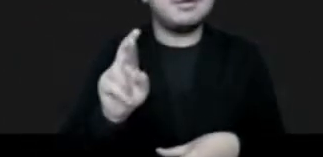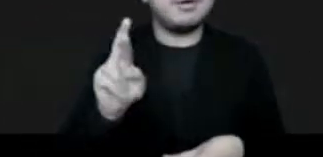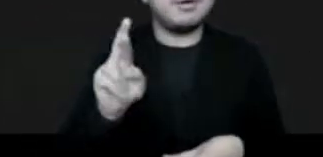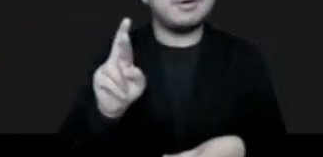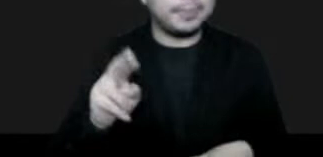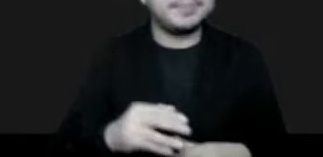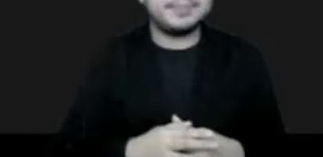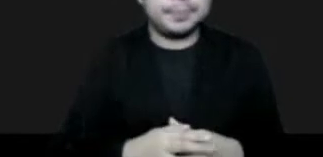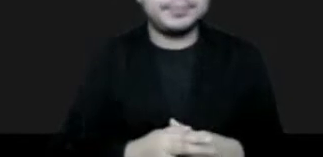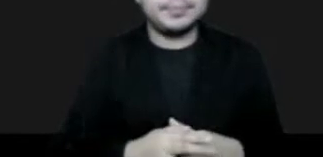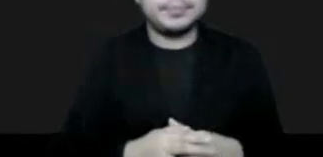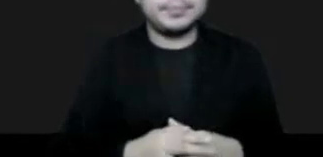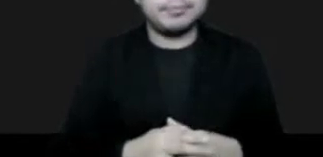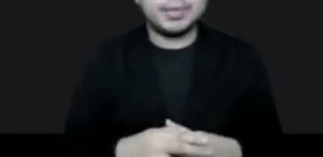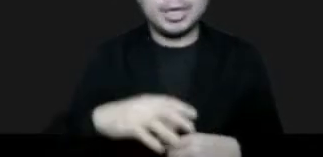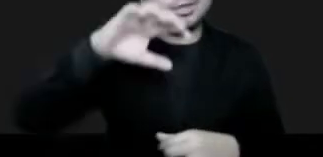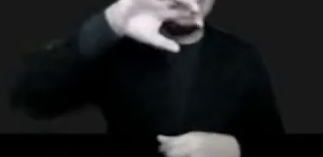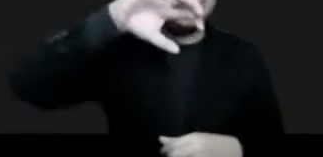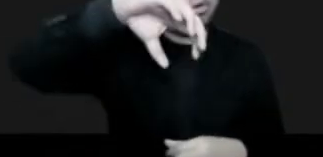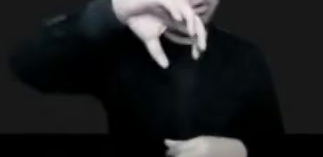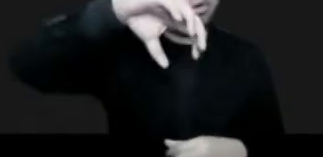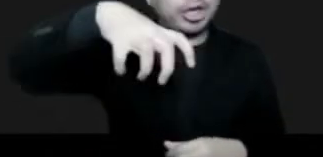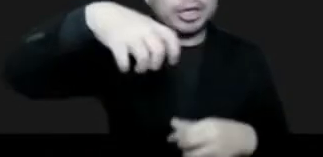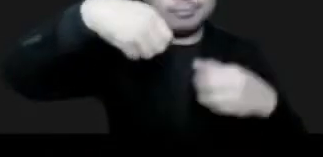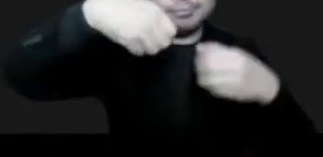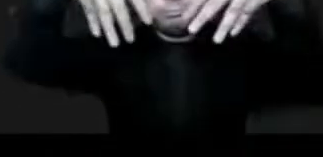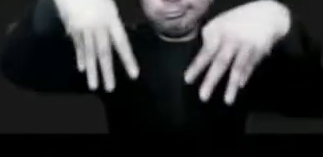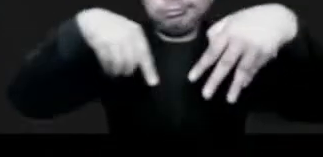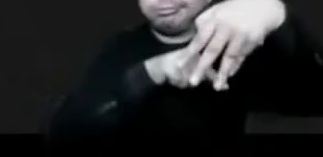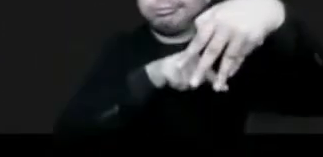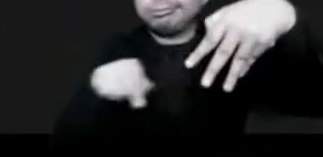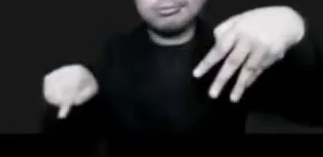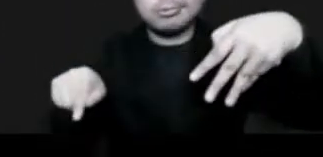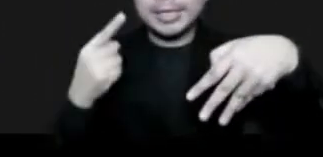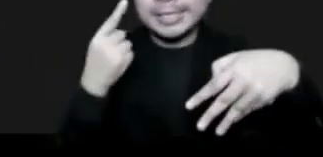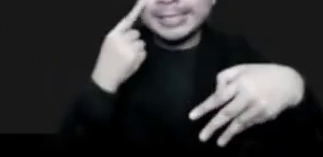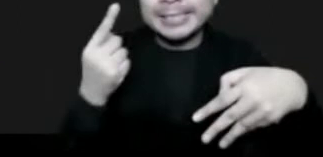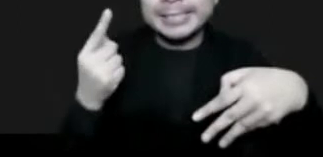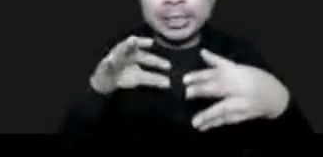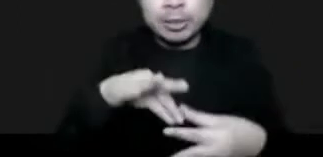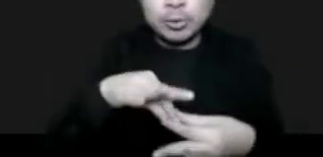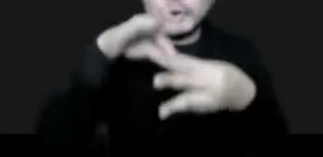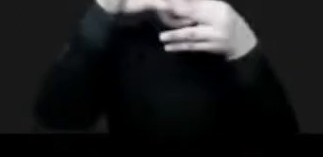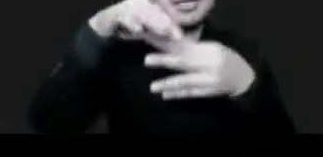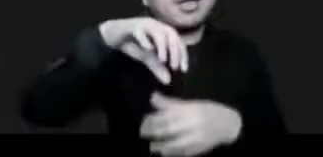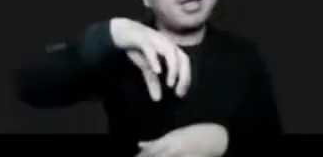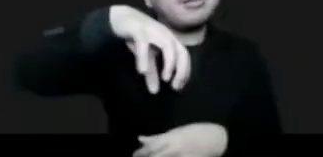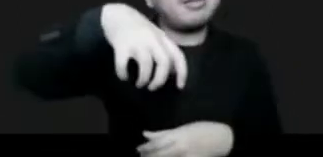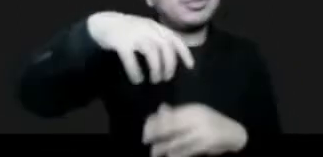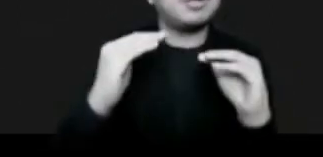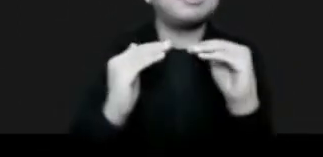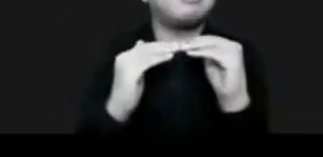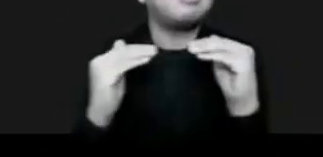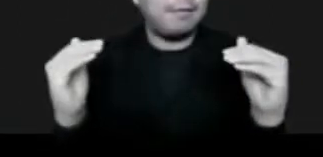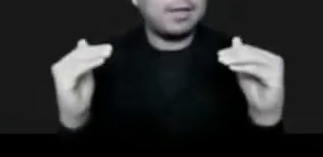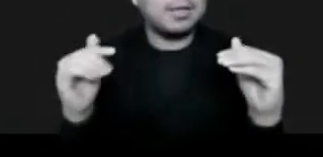levels reflect what is done at the national level, and the coordination mechanism filters